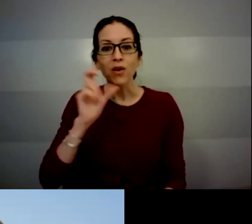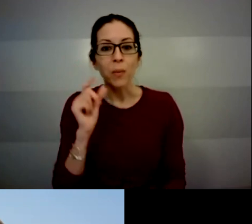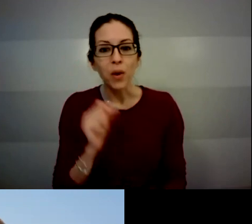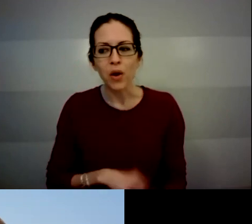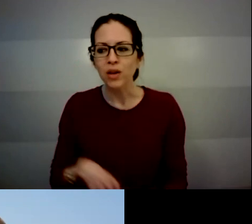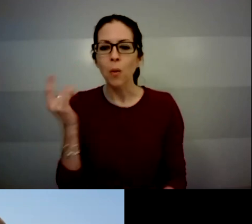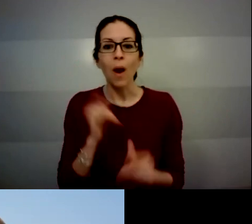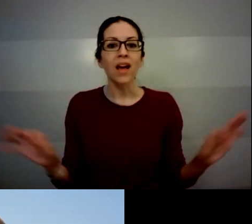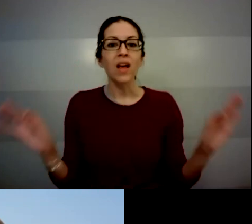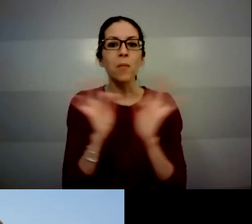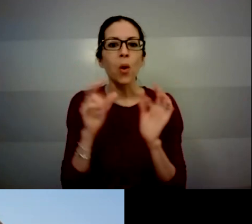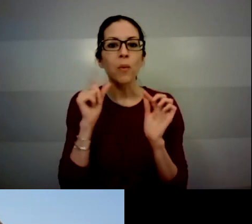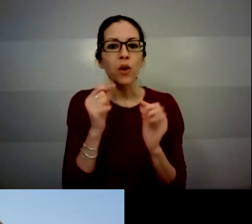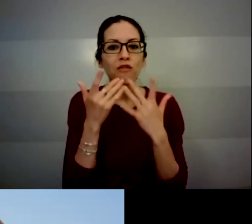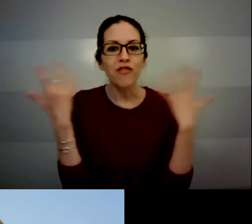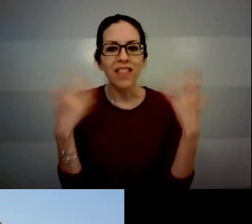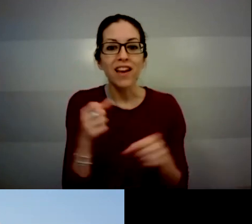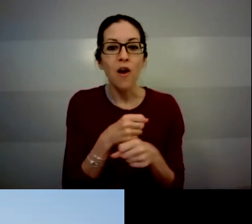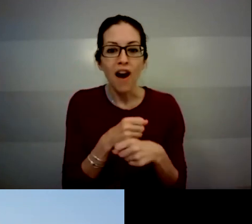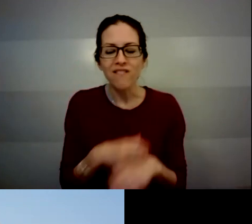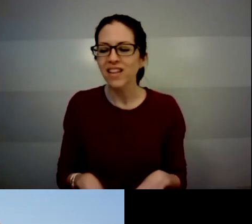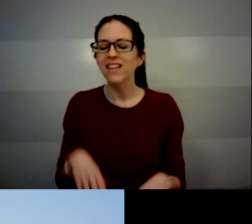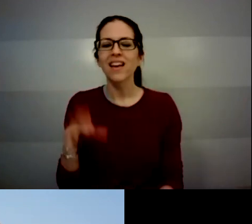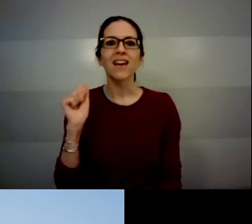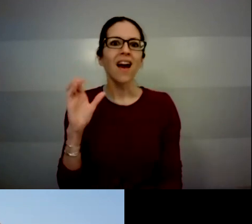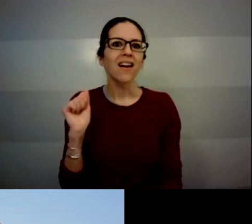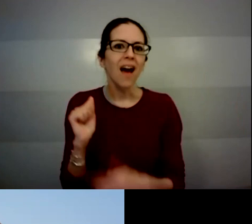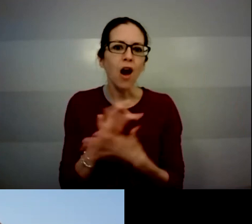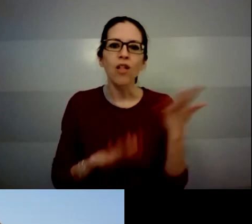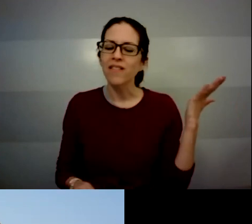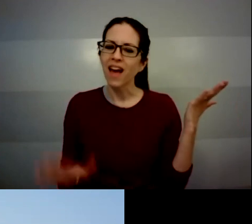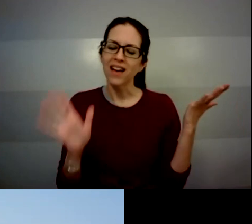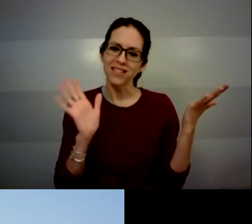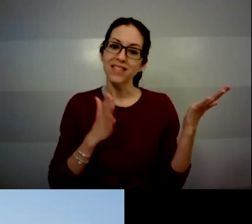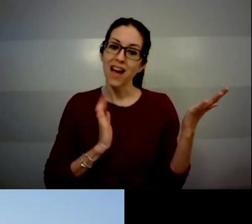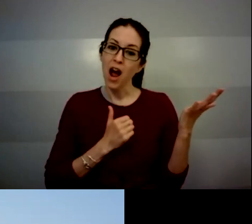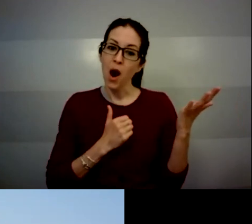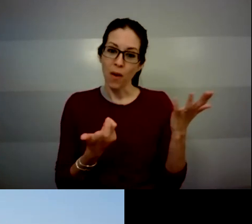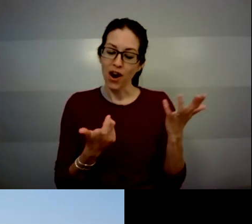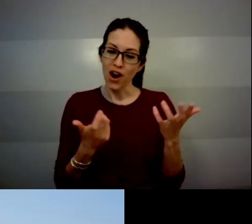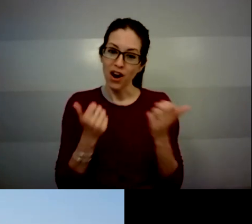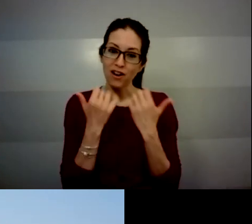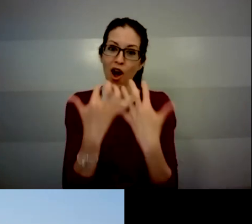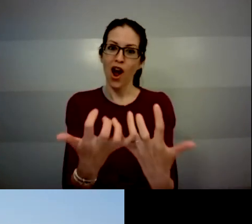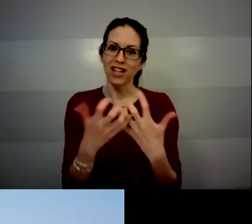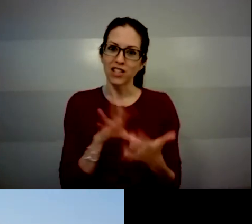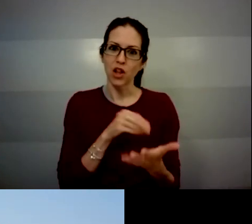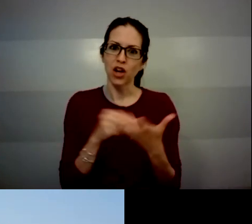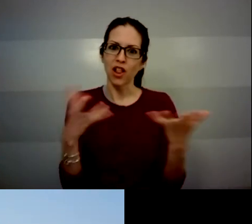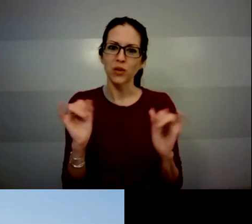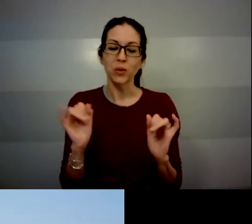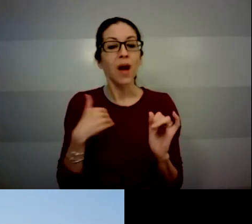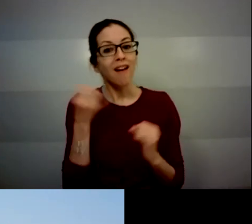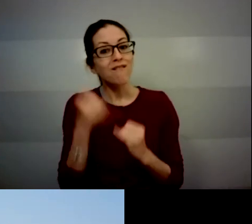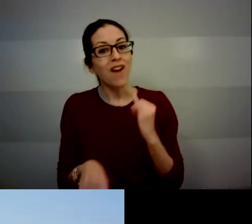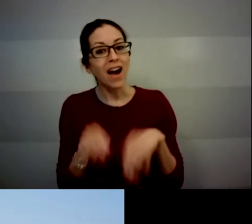of bird-friendly coffee and cacao, and I know that our viewers did as well. Before we say goodbye, do you have any final words of advice for